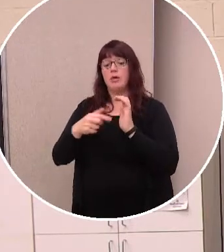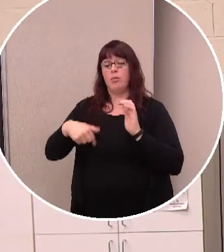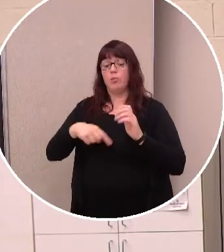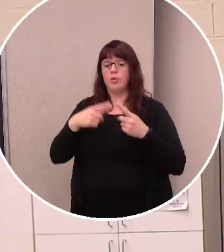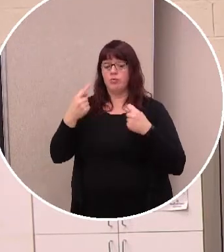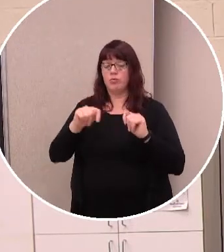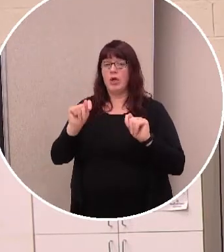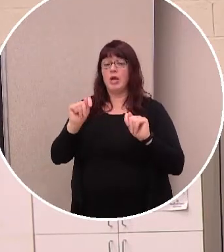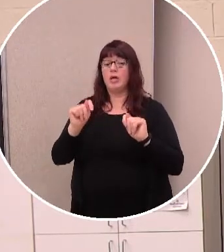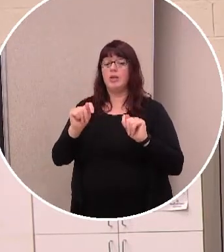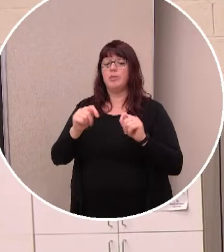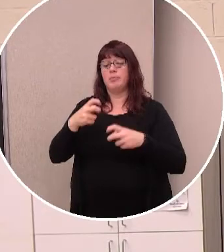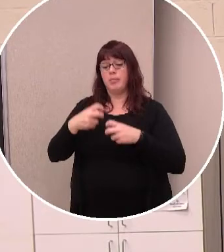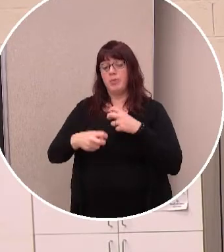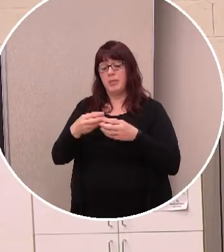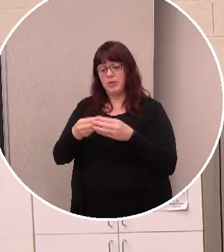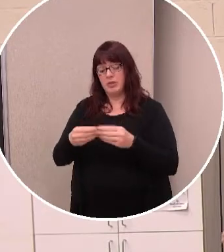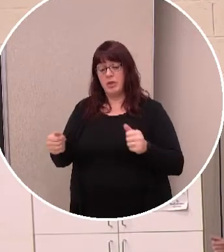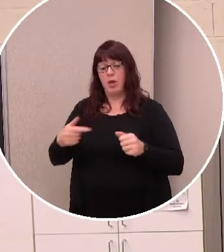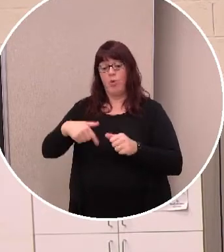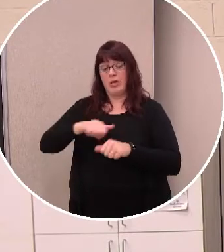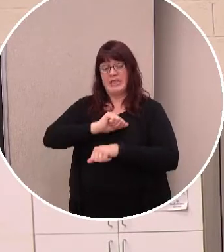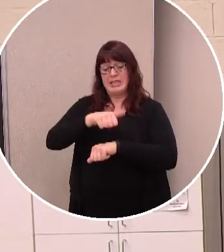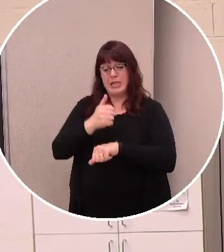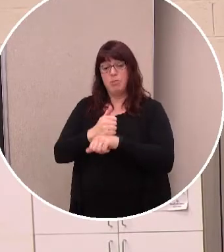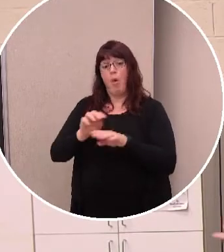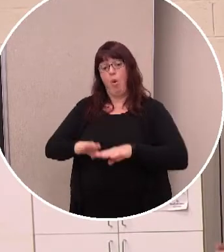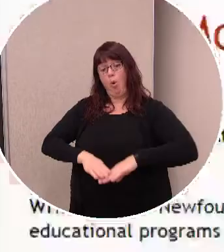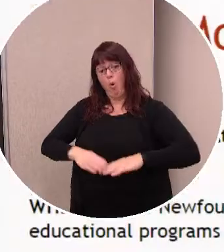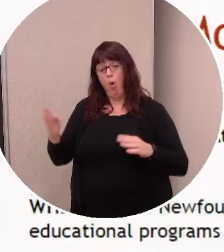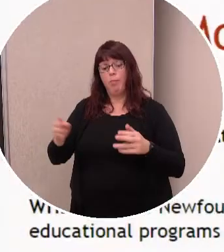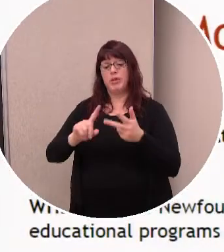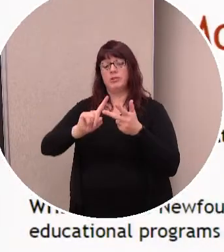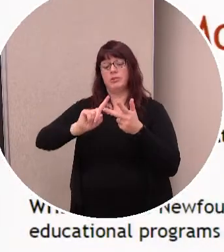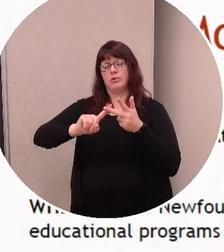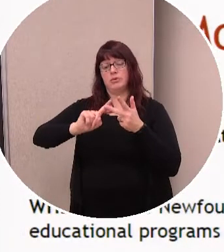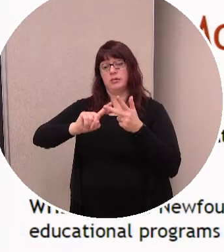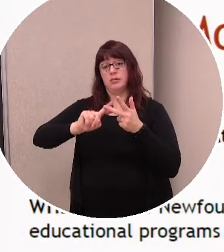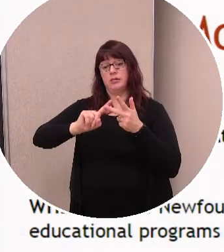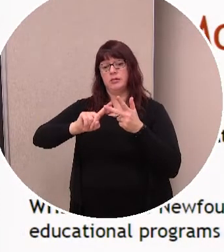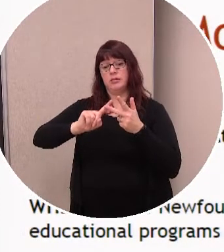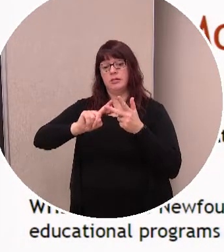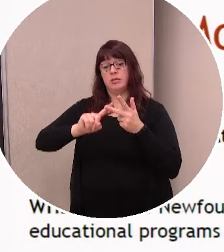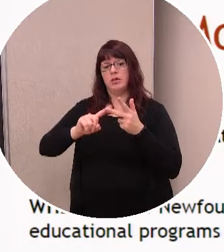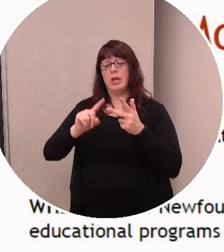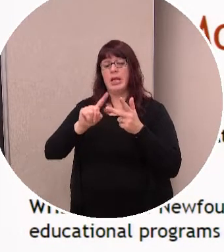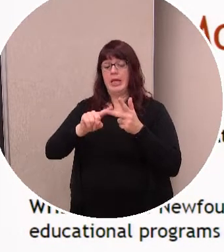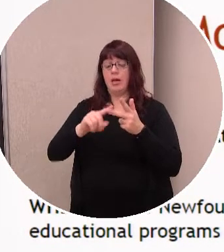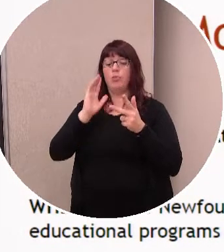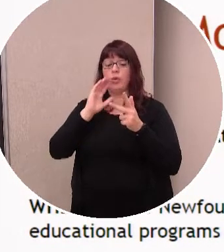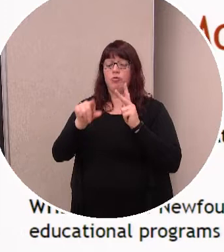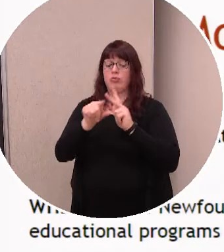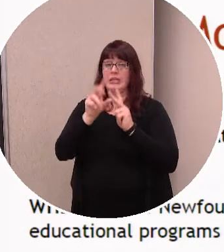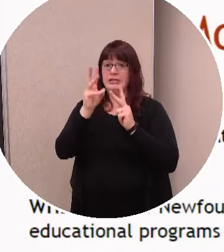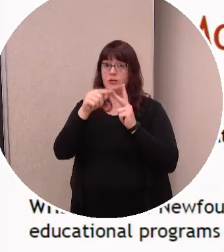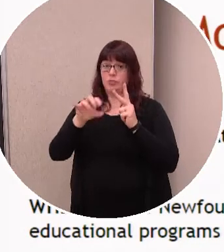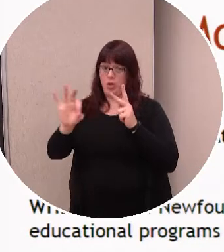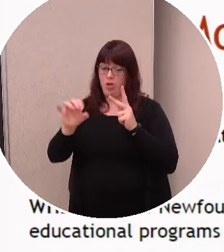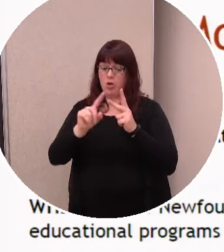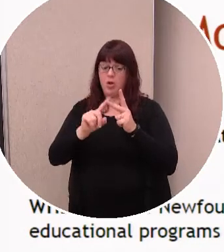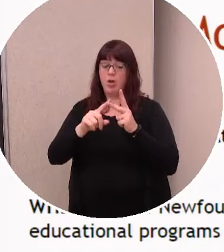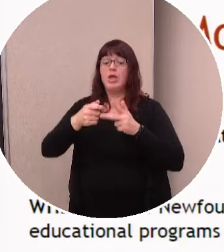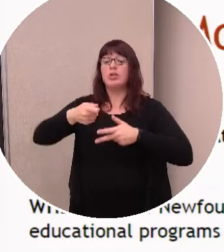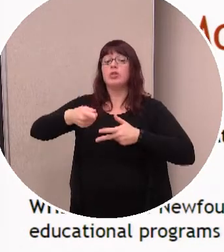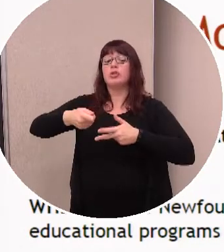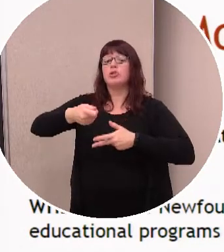that upon institution of the new Paradise Intermediate School, grades 6 to 9, the following